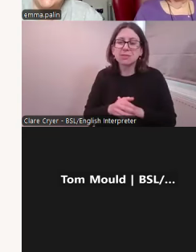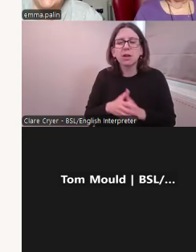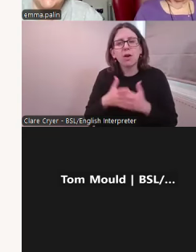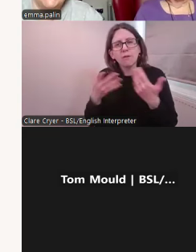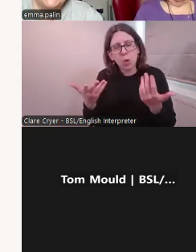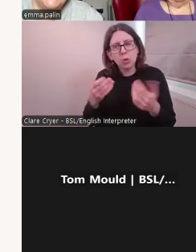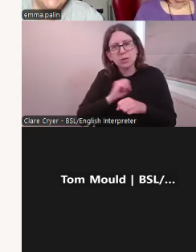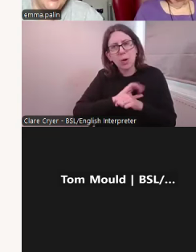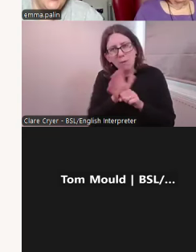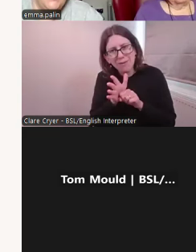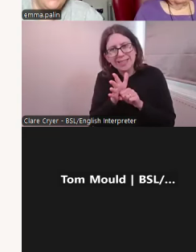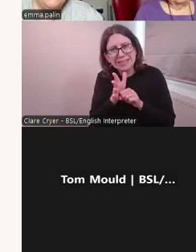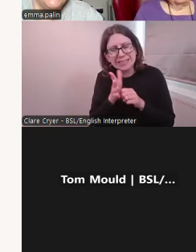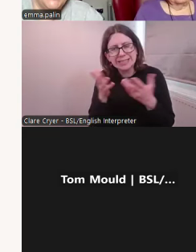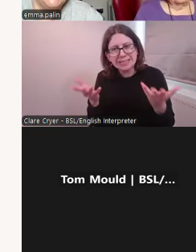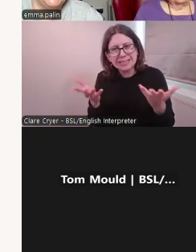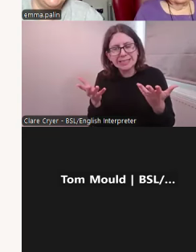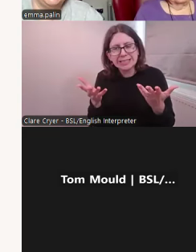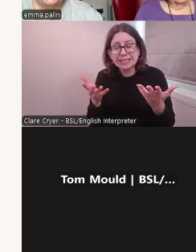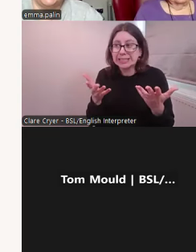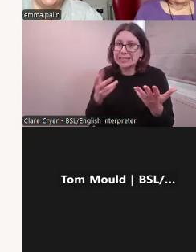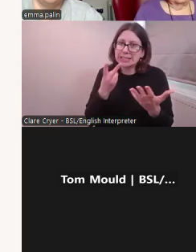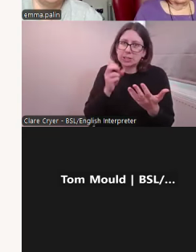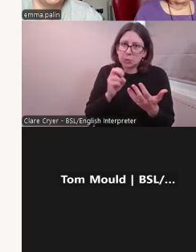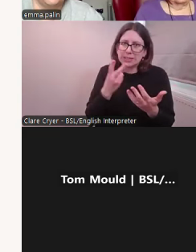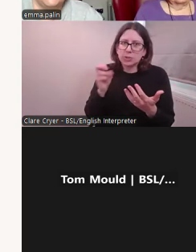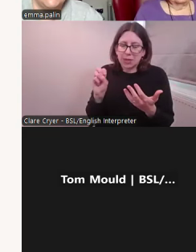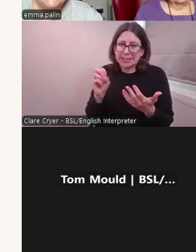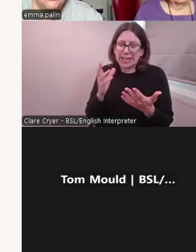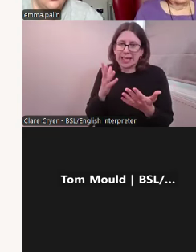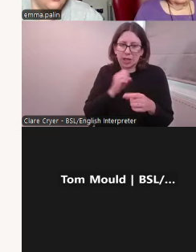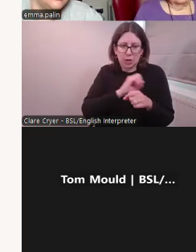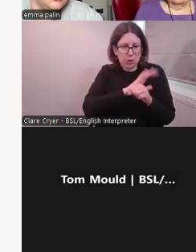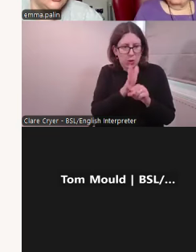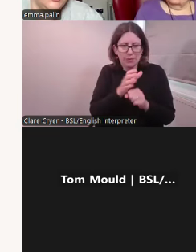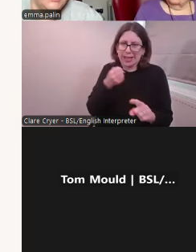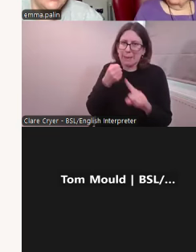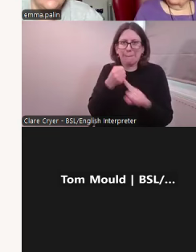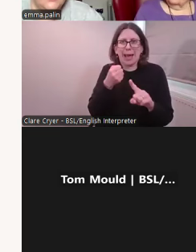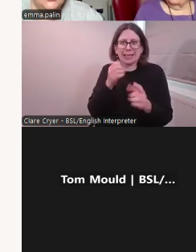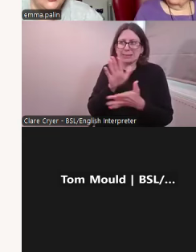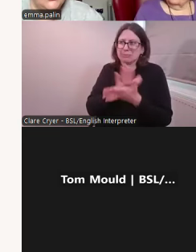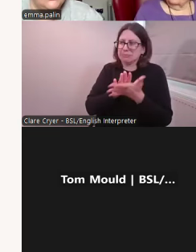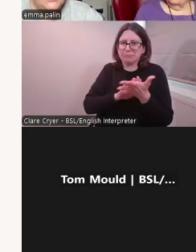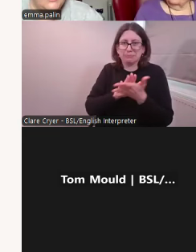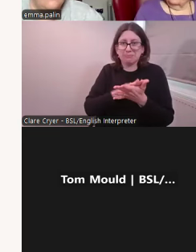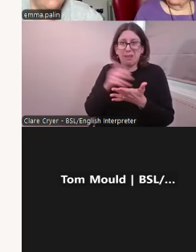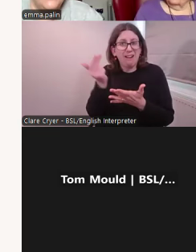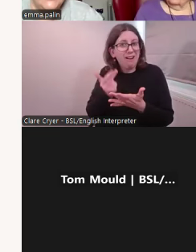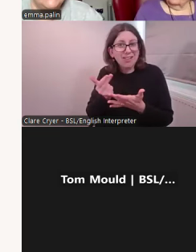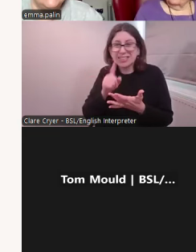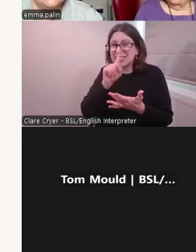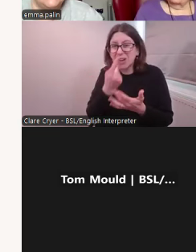was a big thing during 2020. So that restricted artists coming into the village. We couldn't